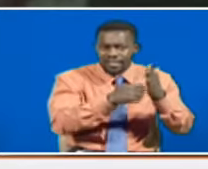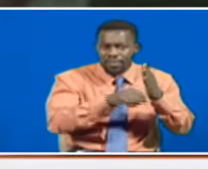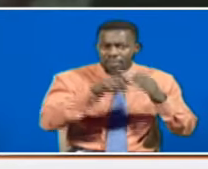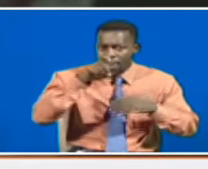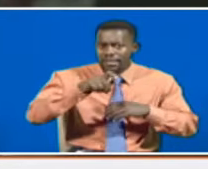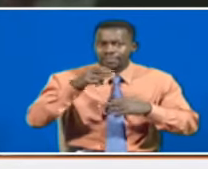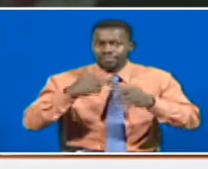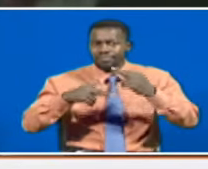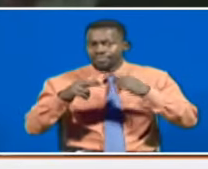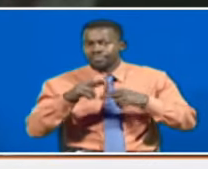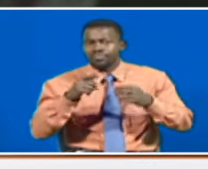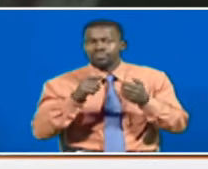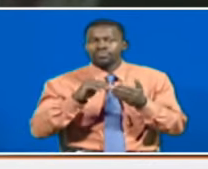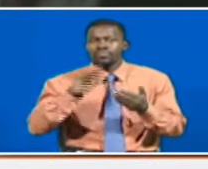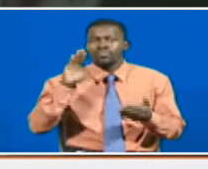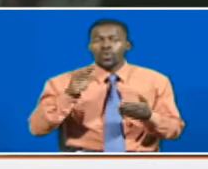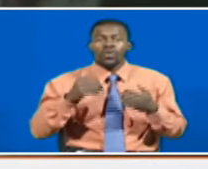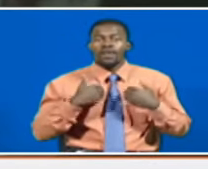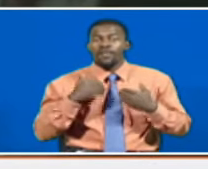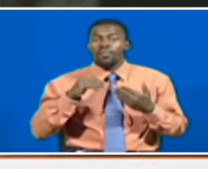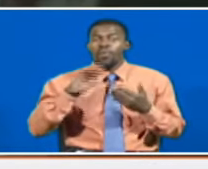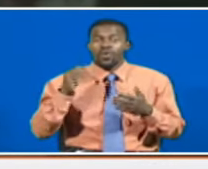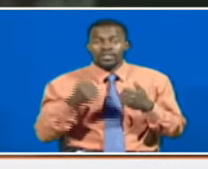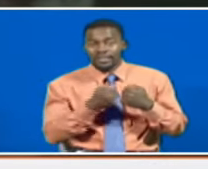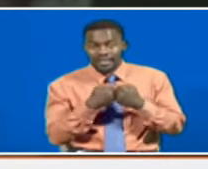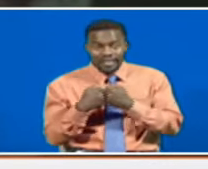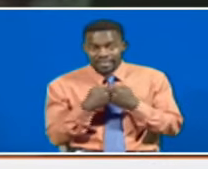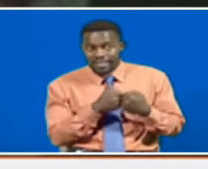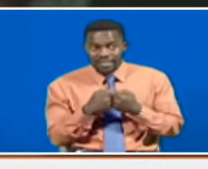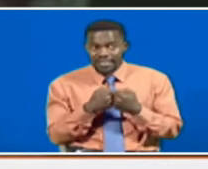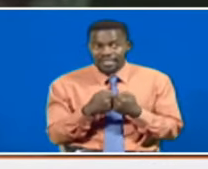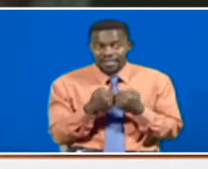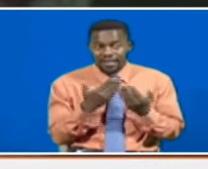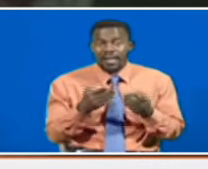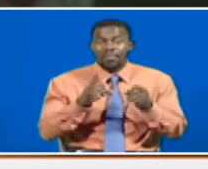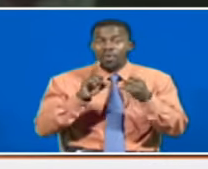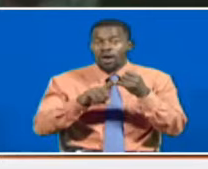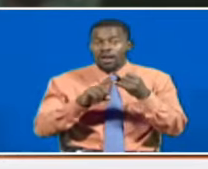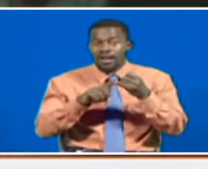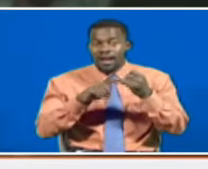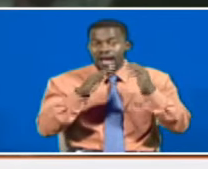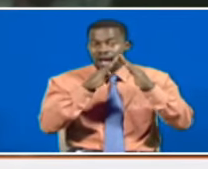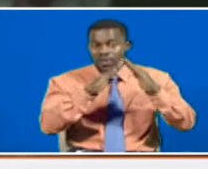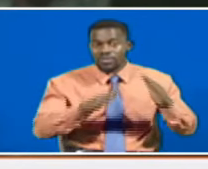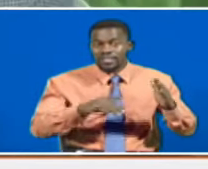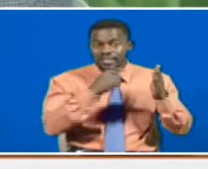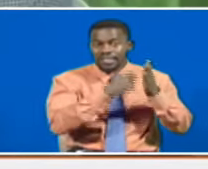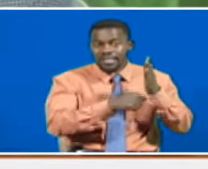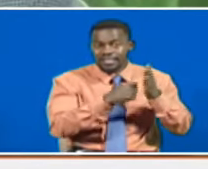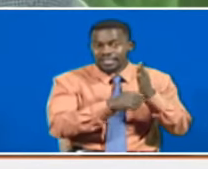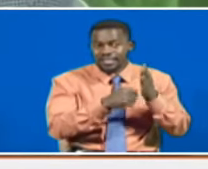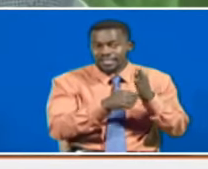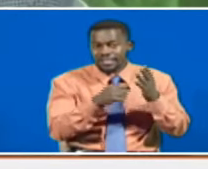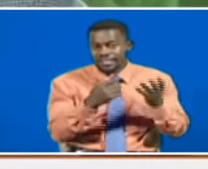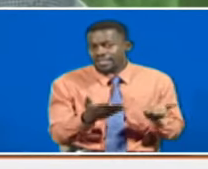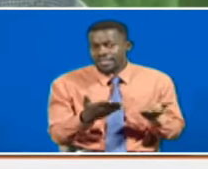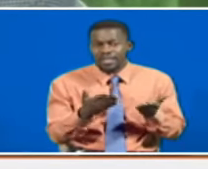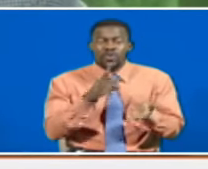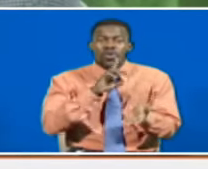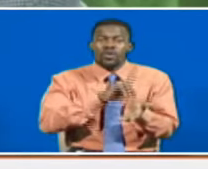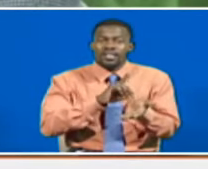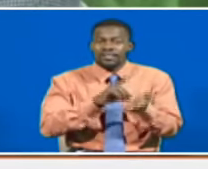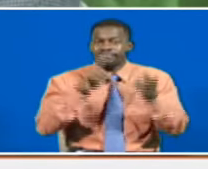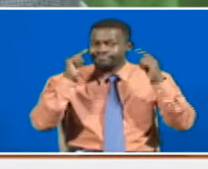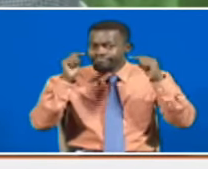are so many challenges that are rising. It's at the helm of the housing levy that has now just been set in place. We're looking at doctors going